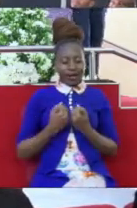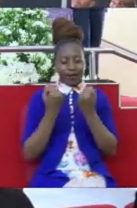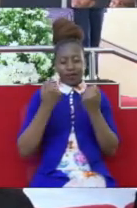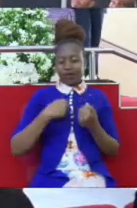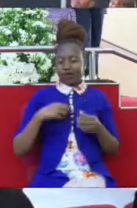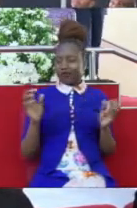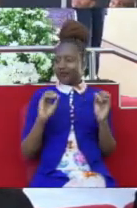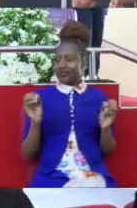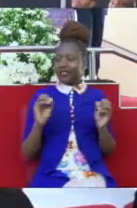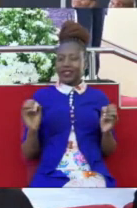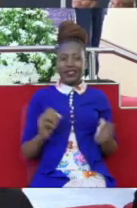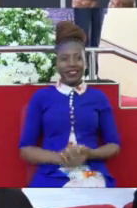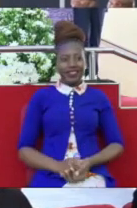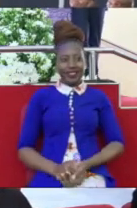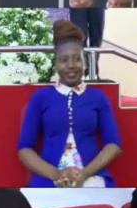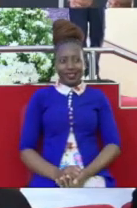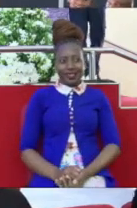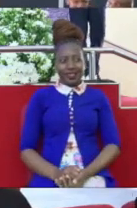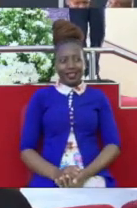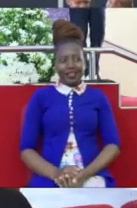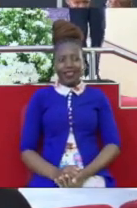say, he is talking about the people right behind us.